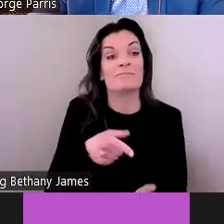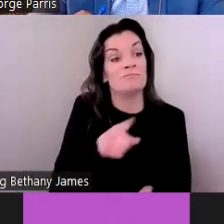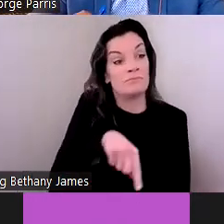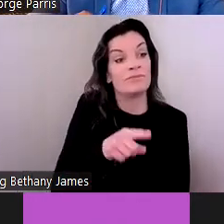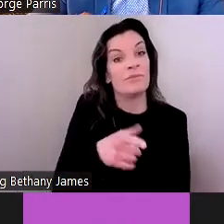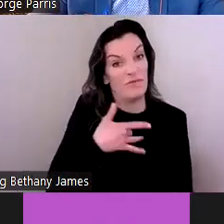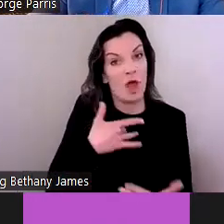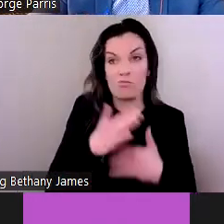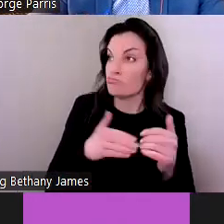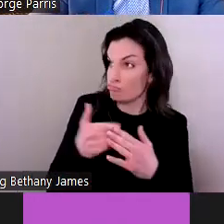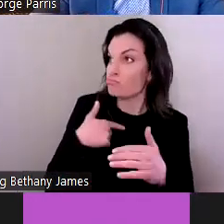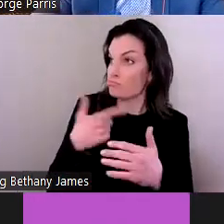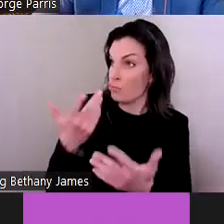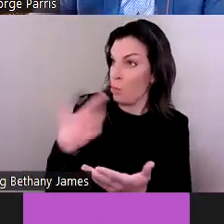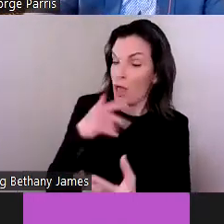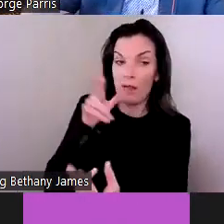the